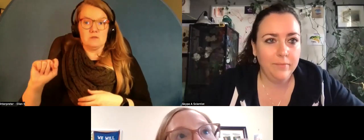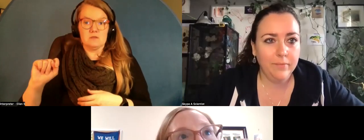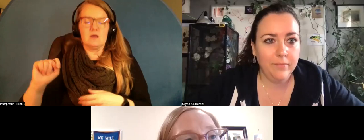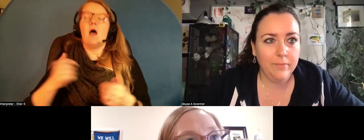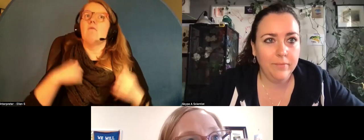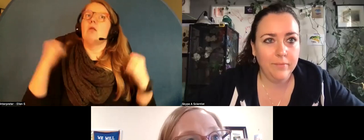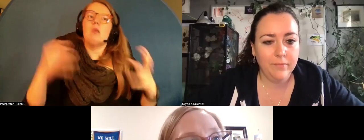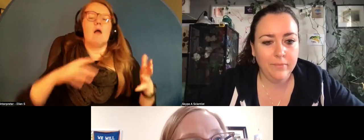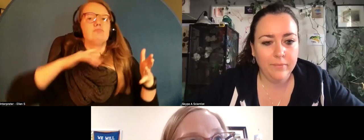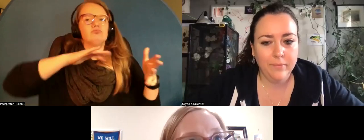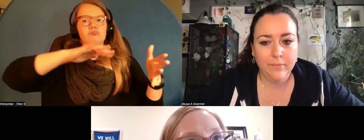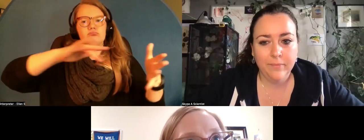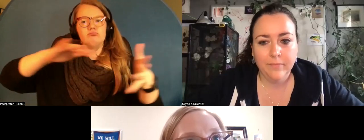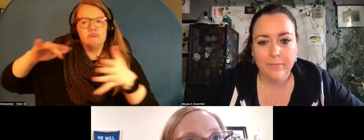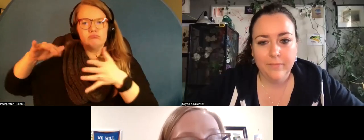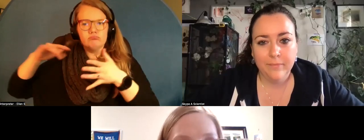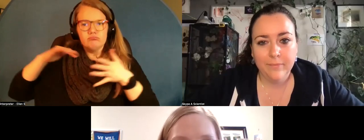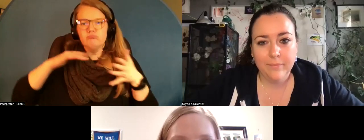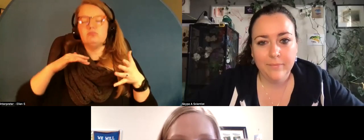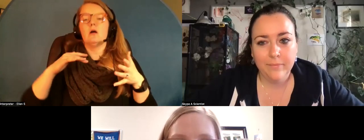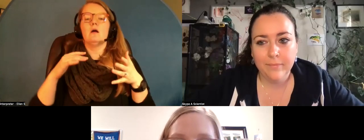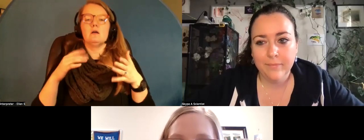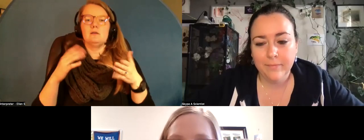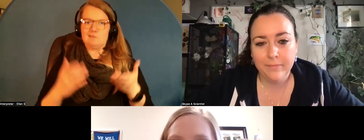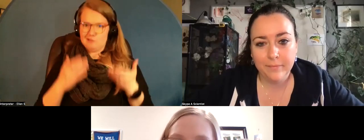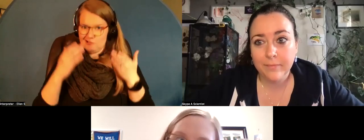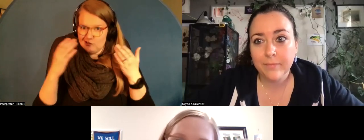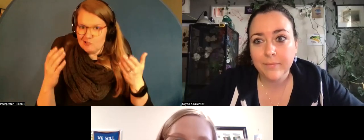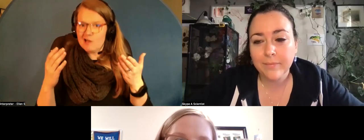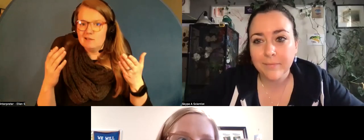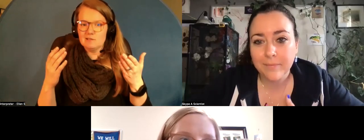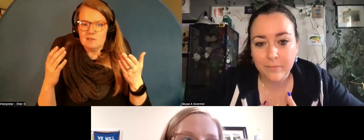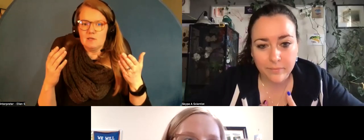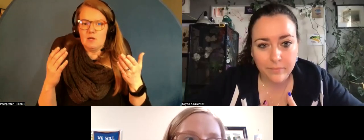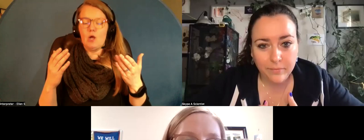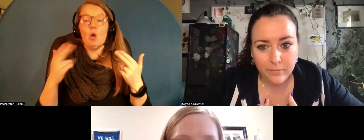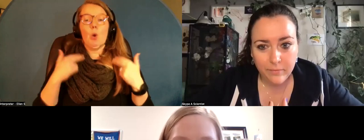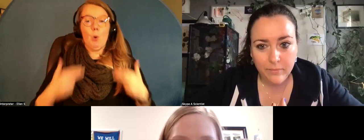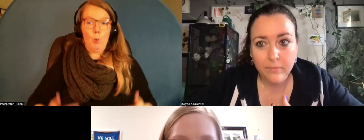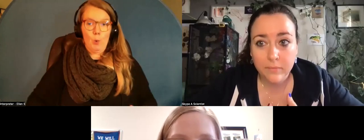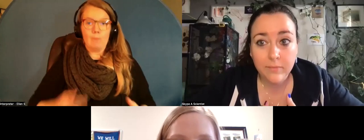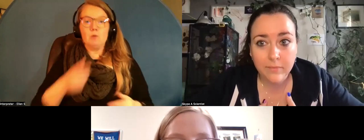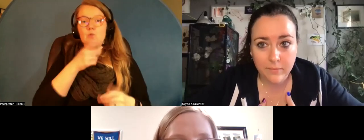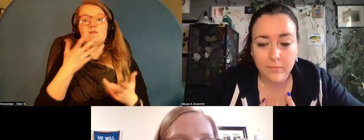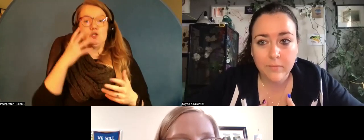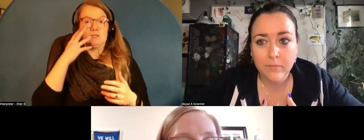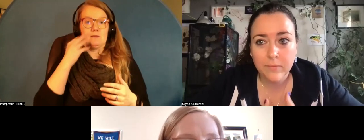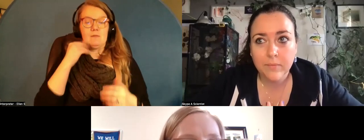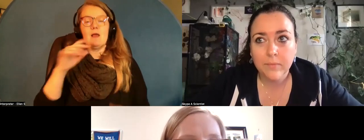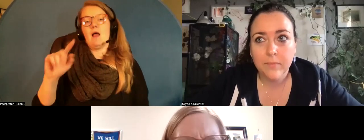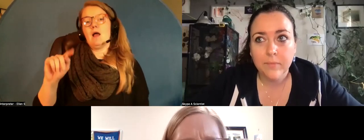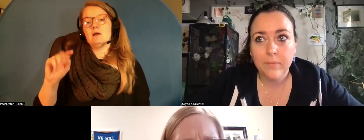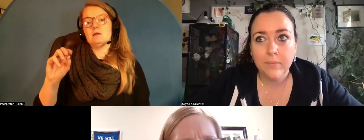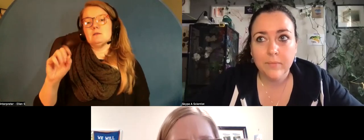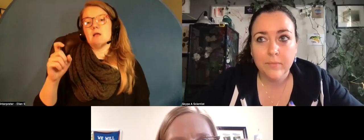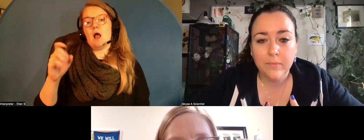now that have suggested that humans who have had infections with Toxoplasma